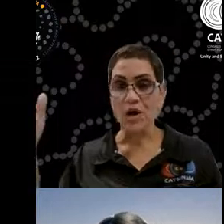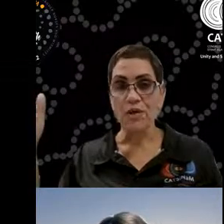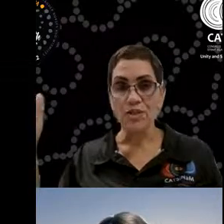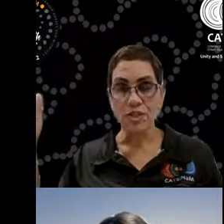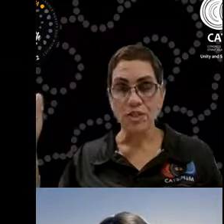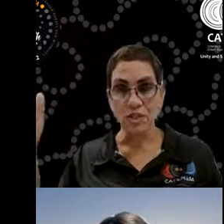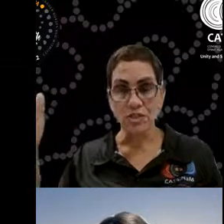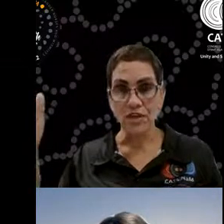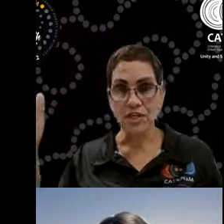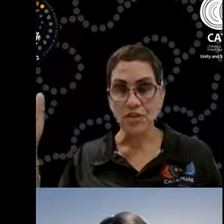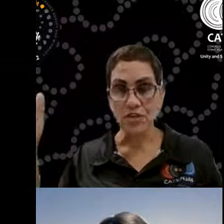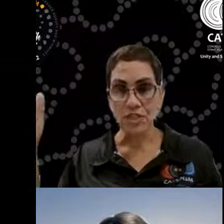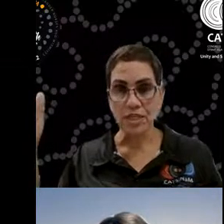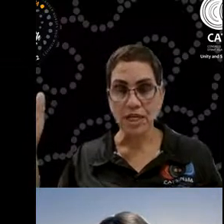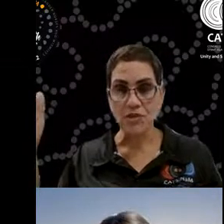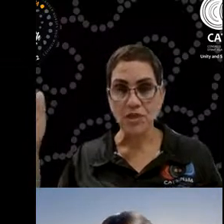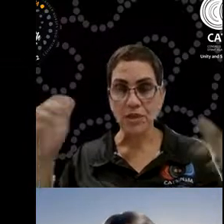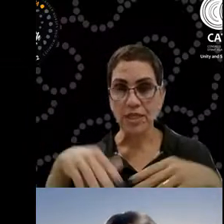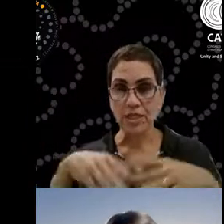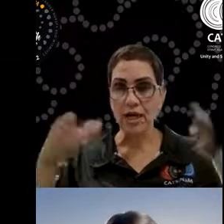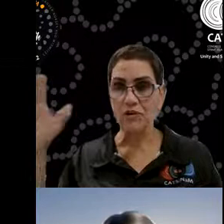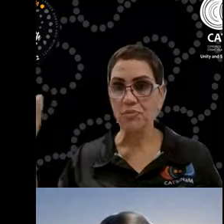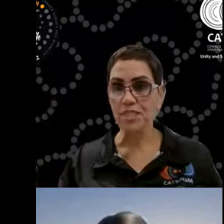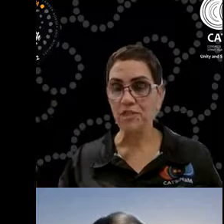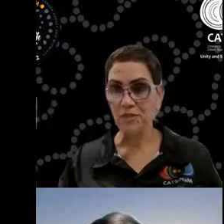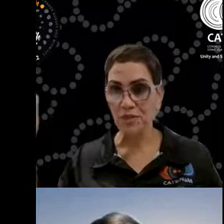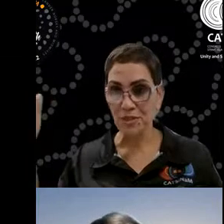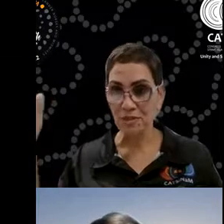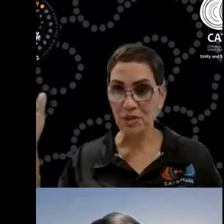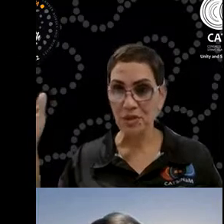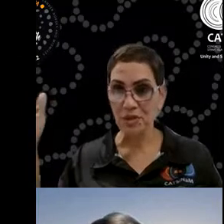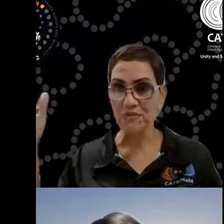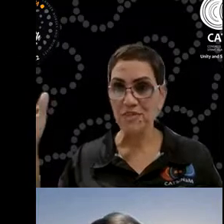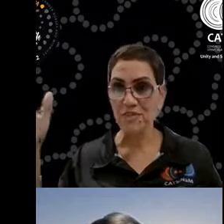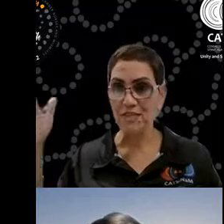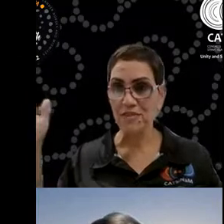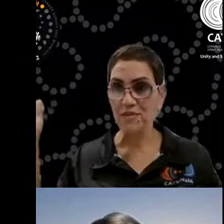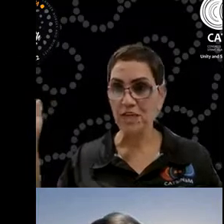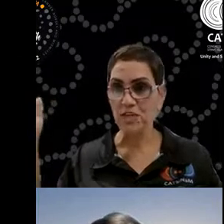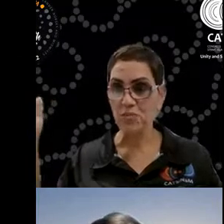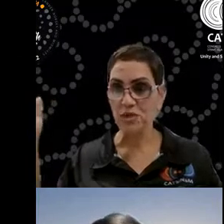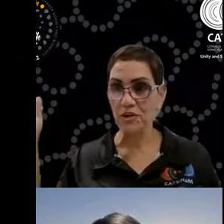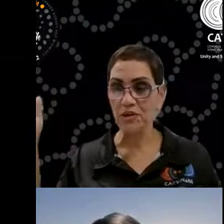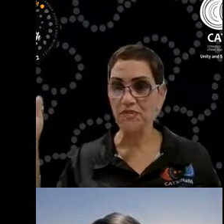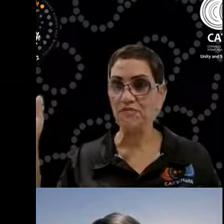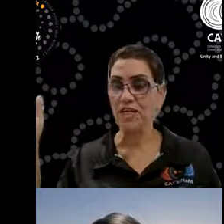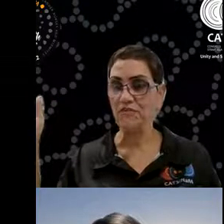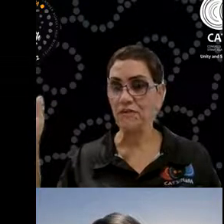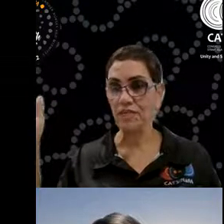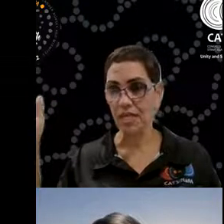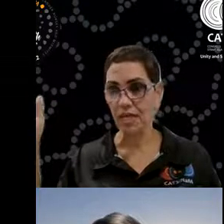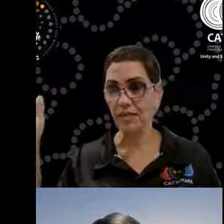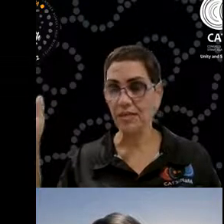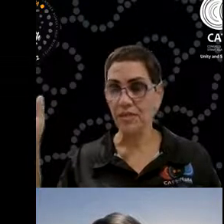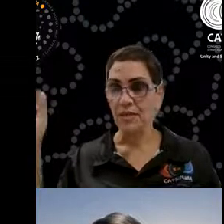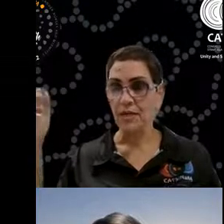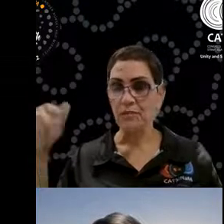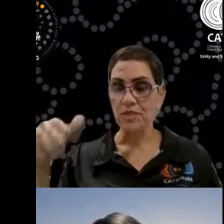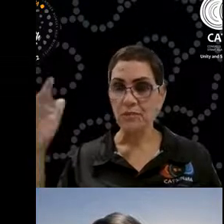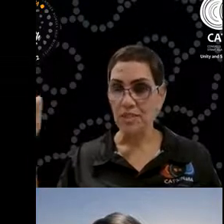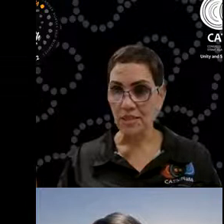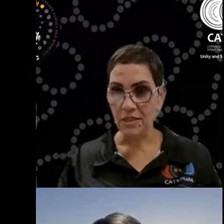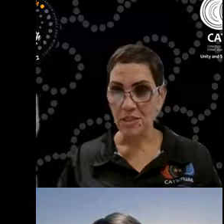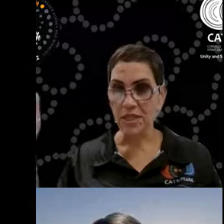And certainly there's no education innovations in this country where you get 100% of nurses and midwives that think it's the greatest program they've ever